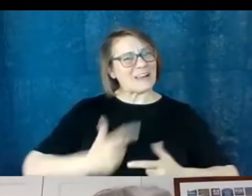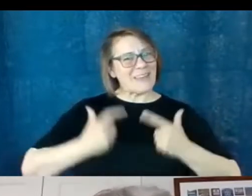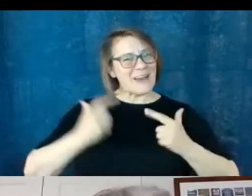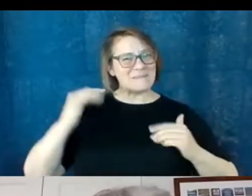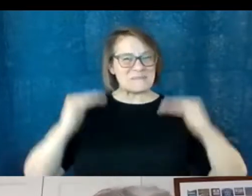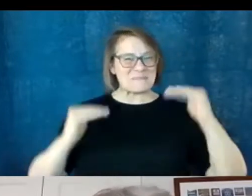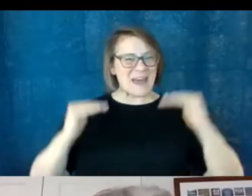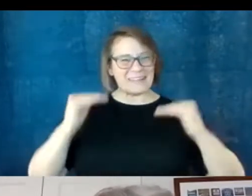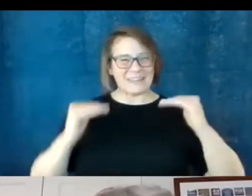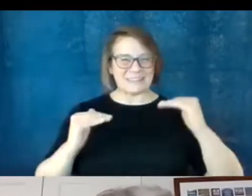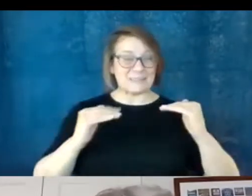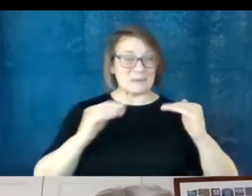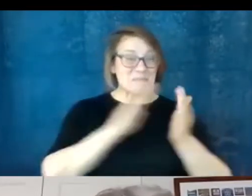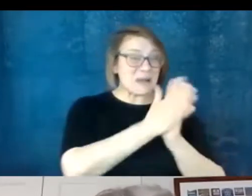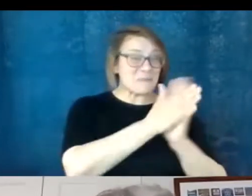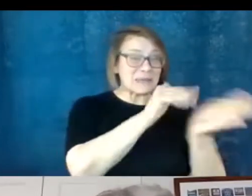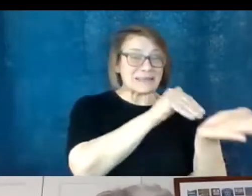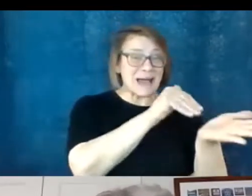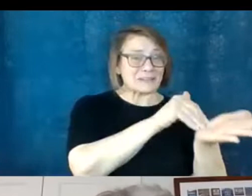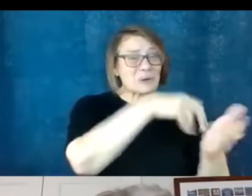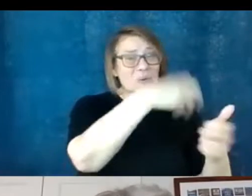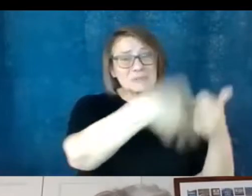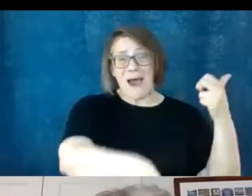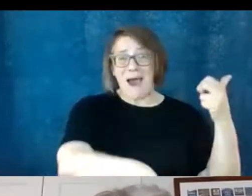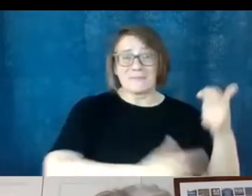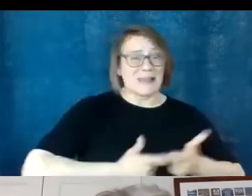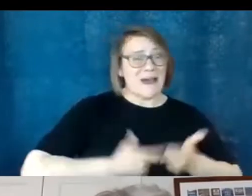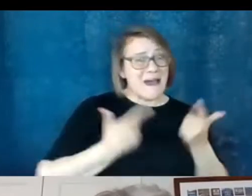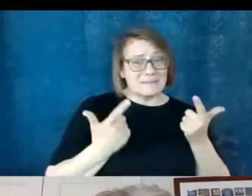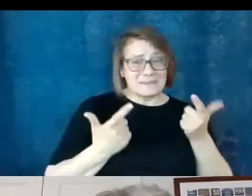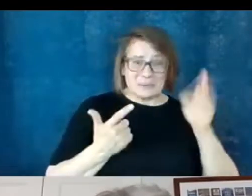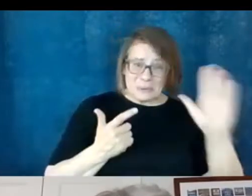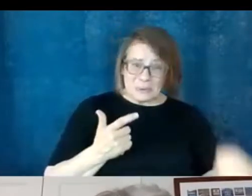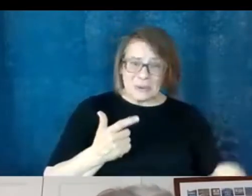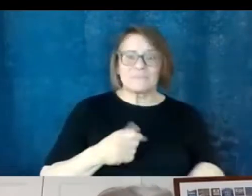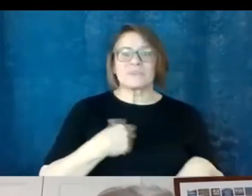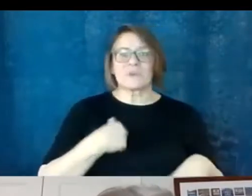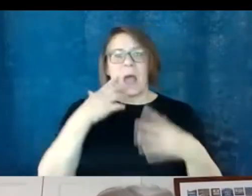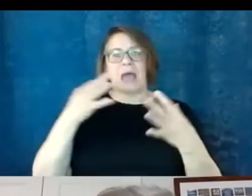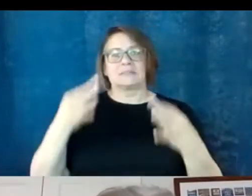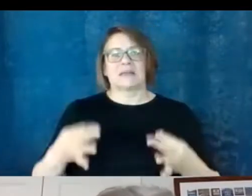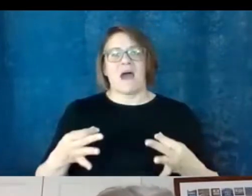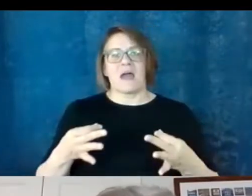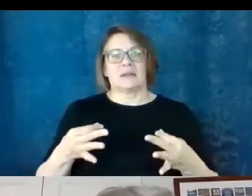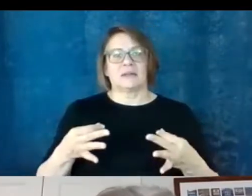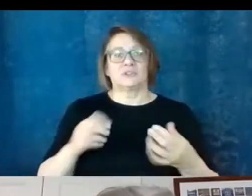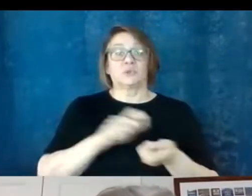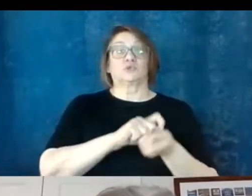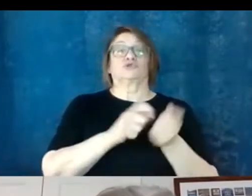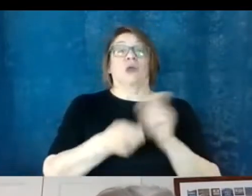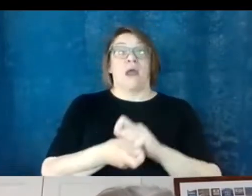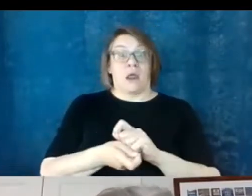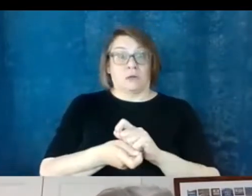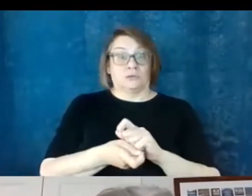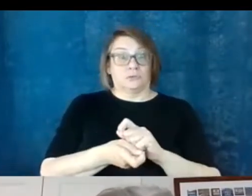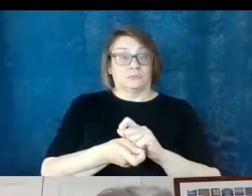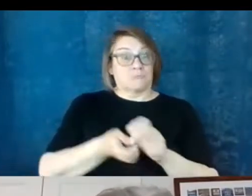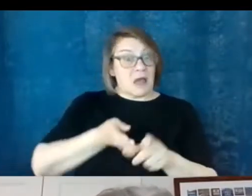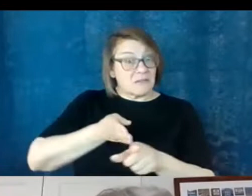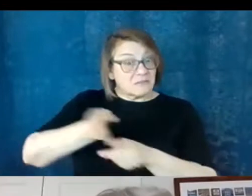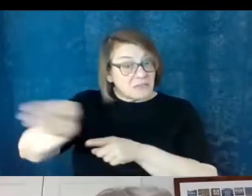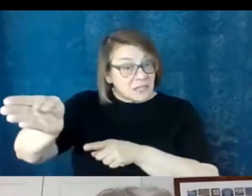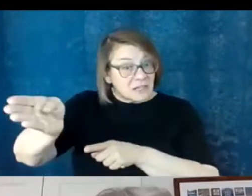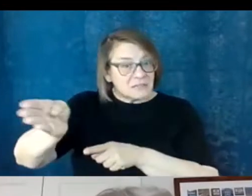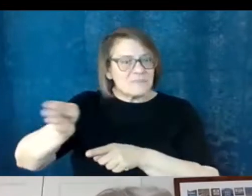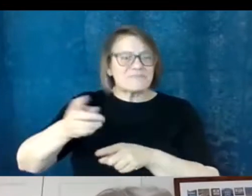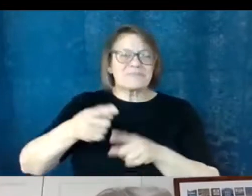very existent in that pursuit. So I decided to change my direction. However,